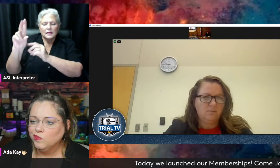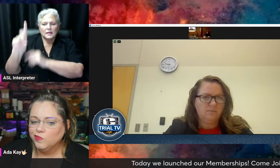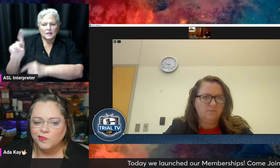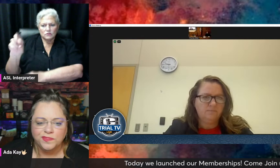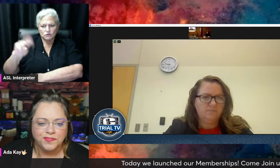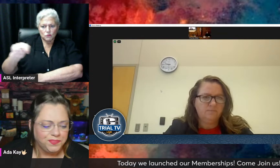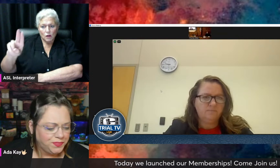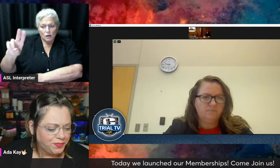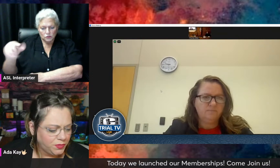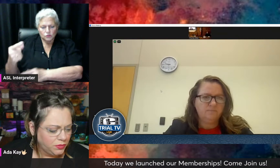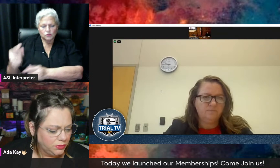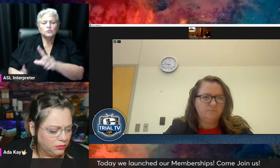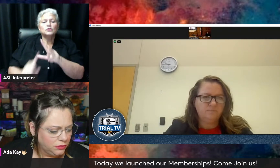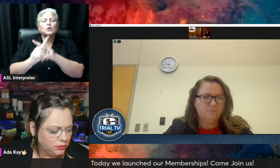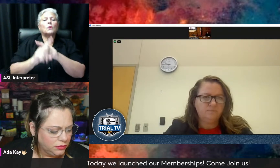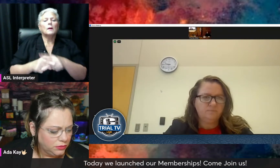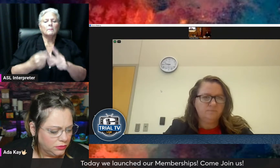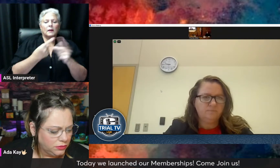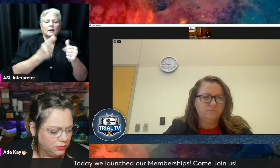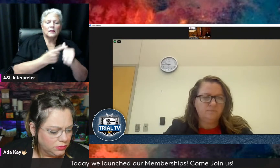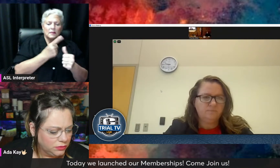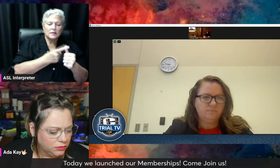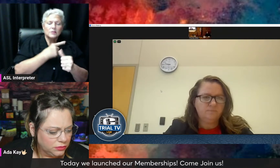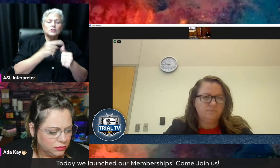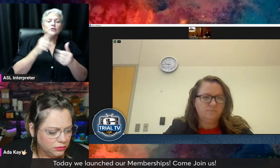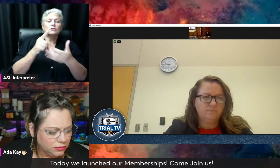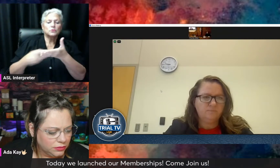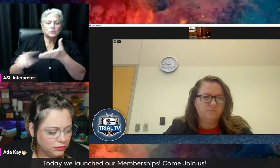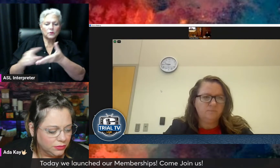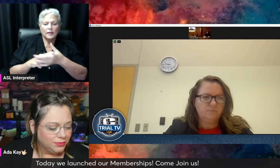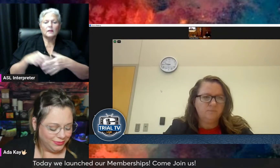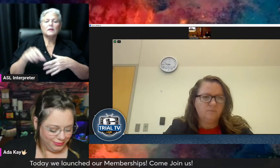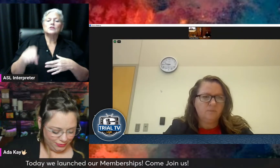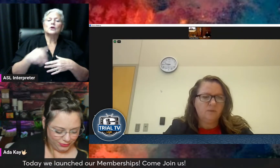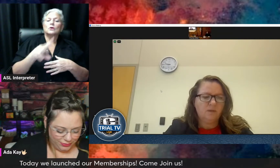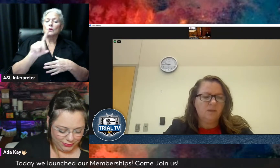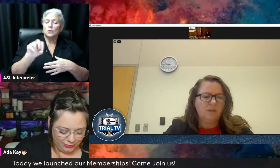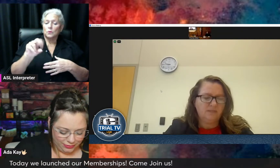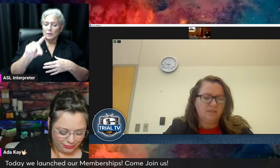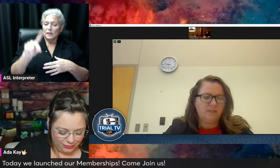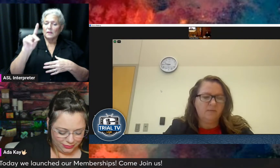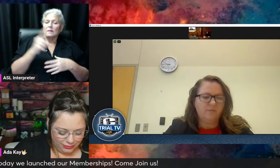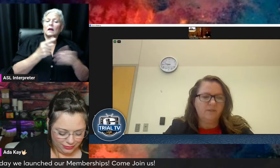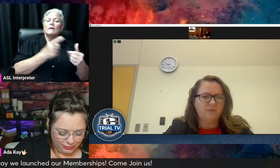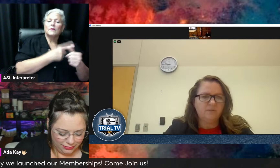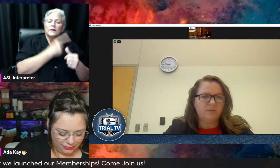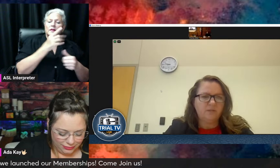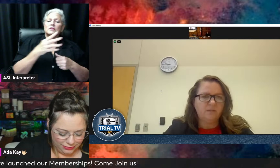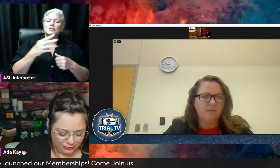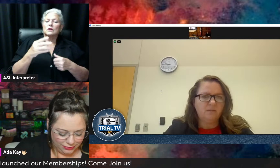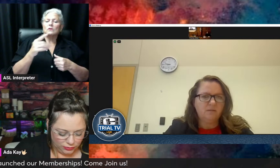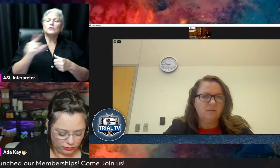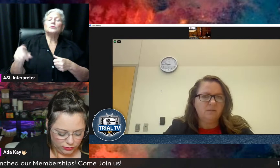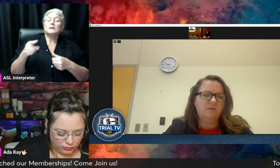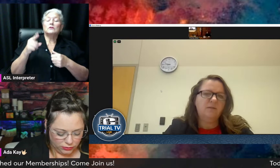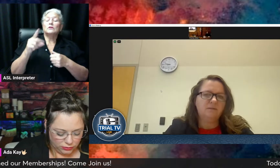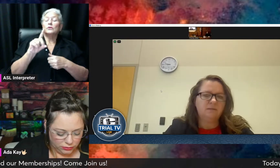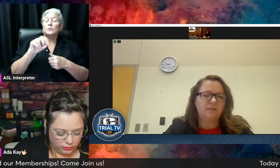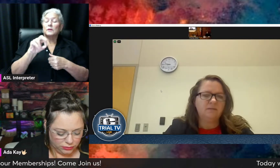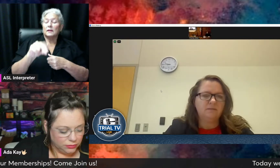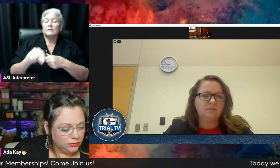And you did in fact do the testing and screening, the confirmation screening? Yes, I did the confirmation screening.